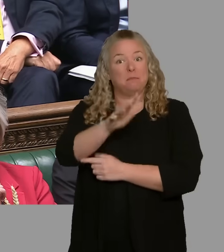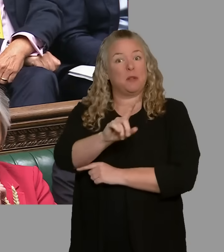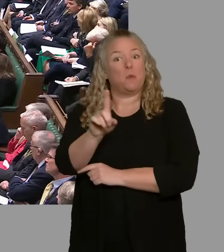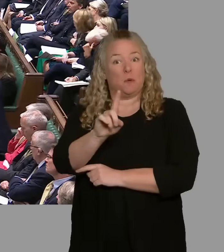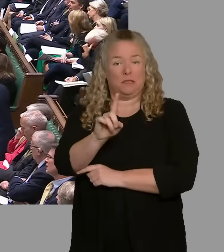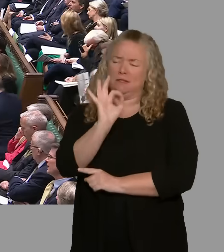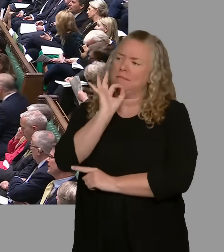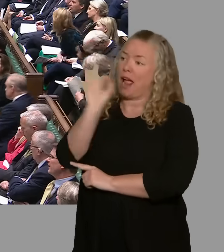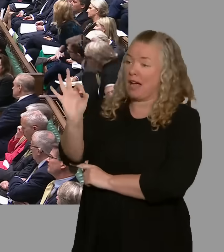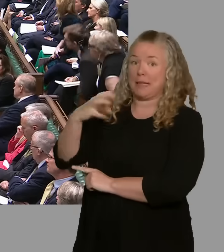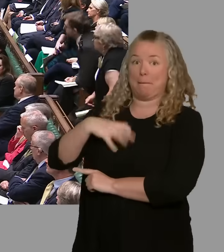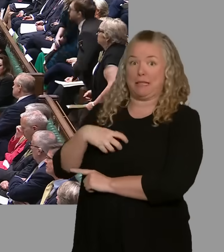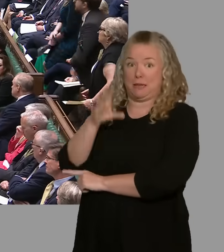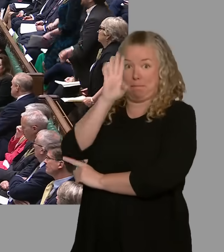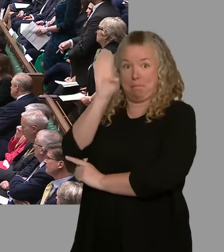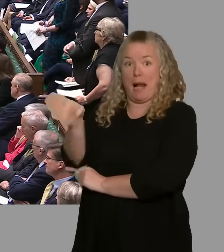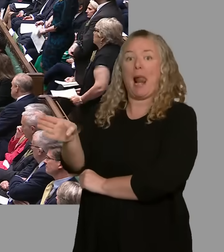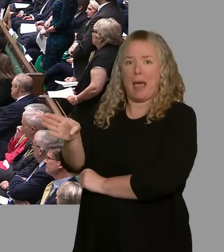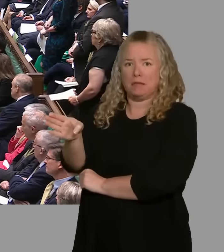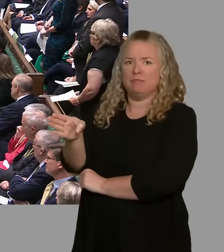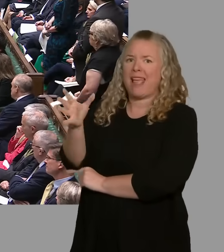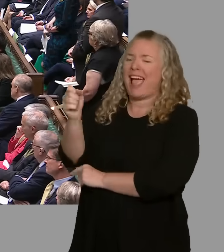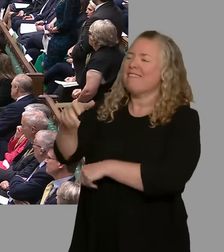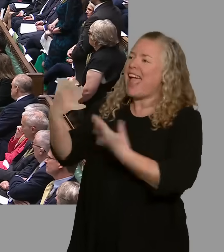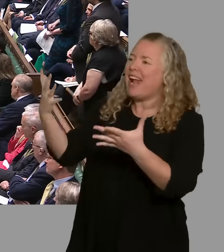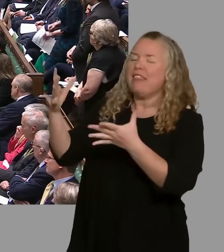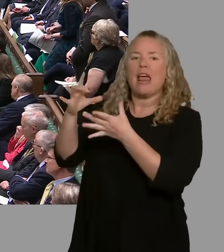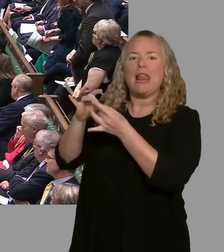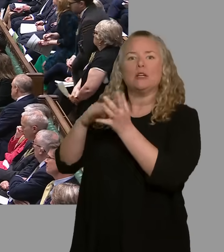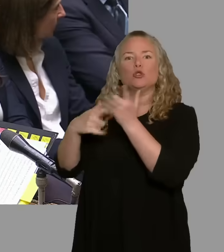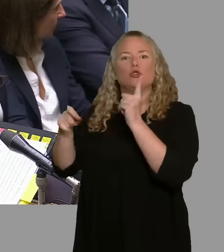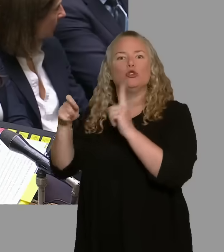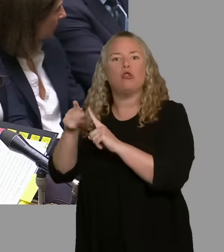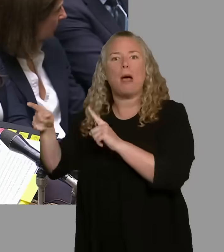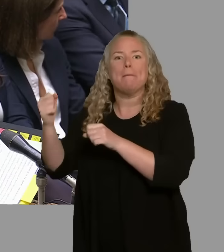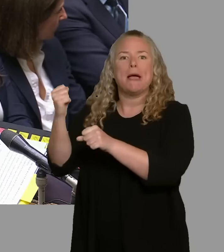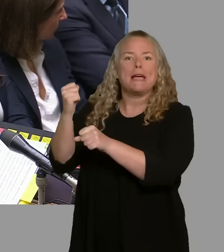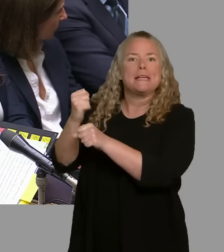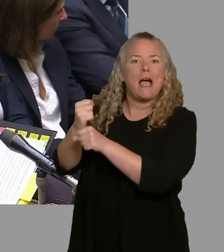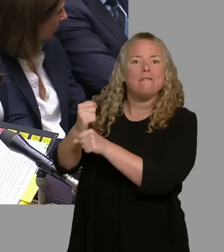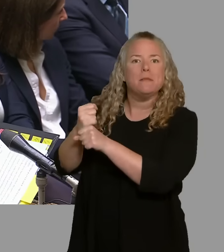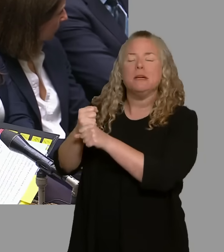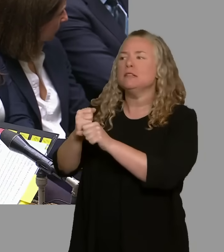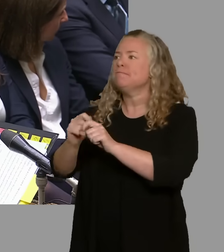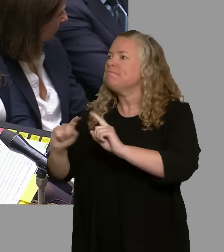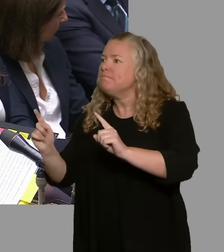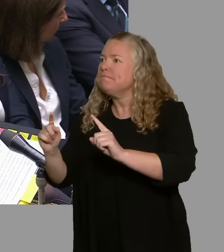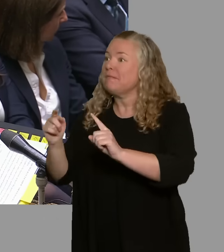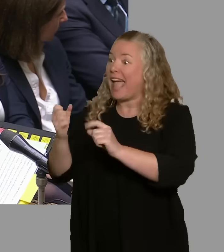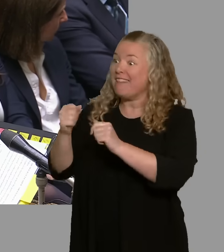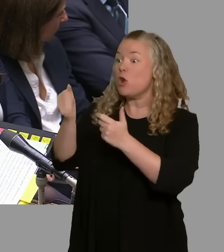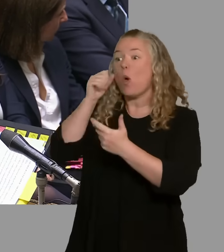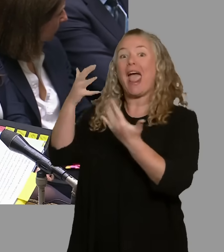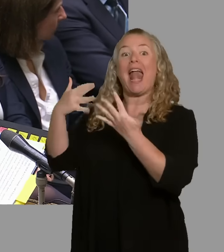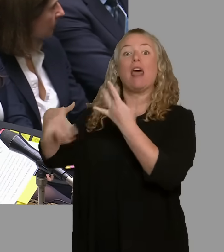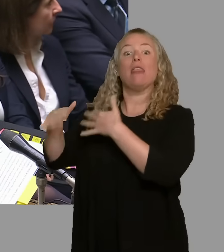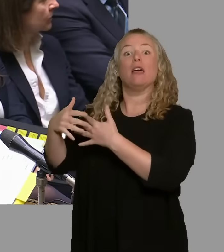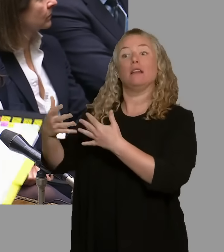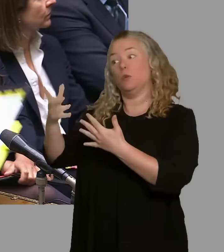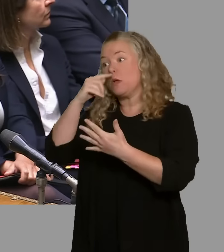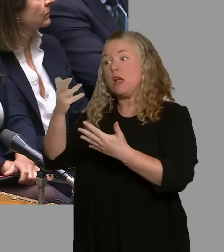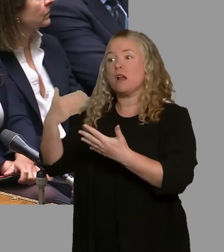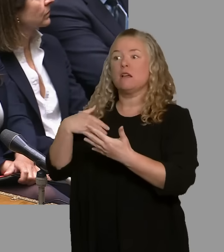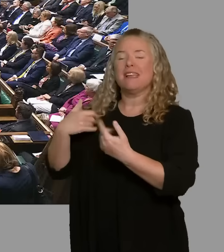House? Well, Mr. Speaker, as I've made clear to the House, a full due process was gone through when the appointment was